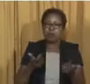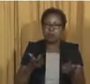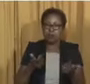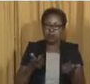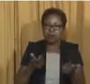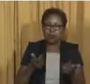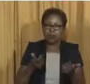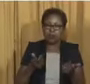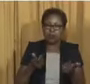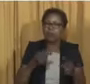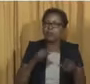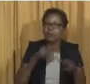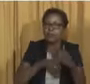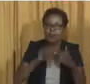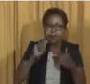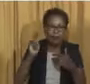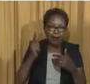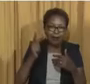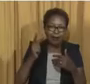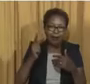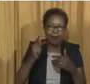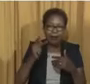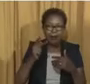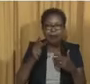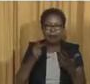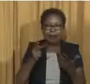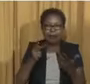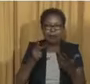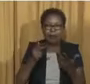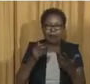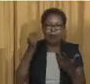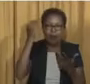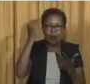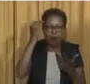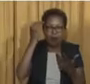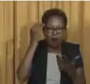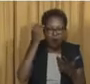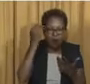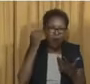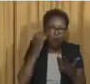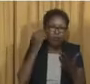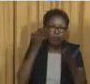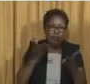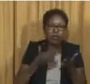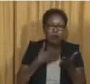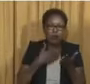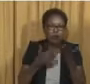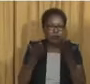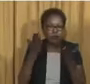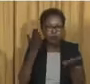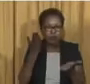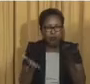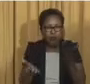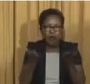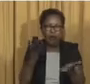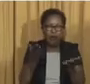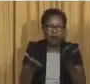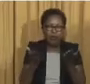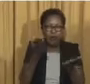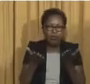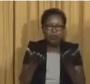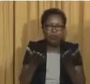application, courts have adopted the approach of evaluating its fit within their